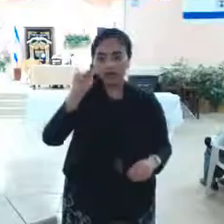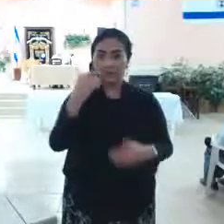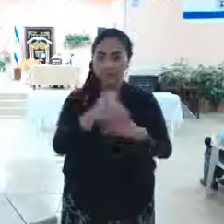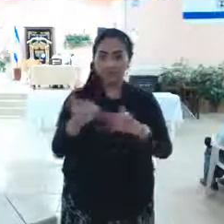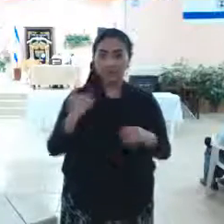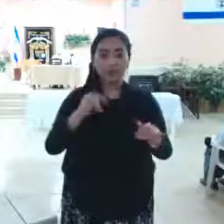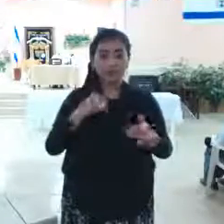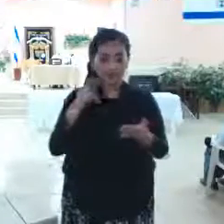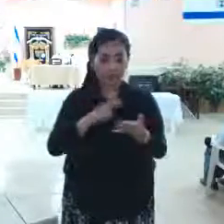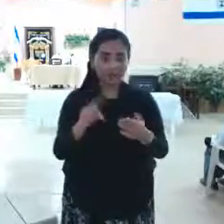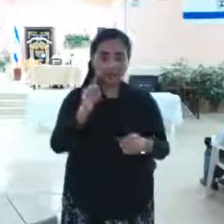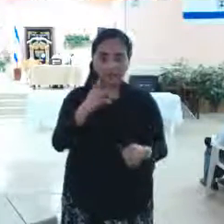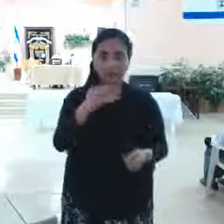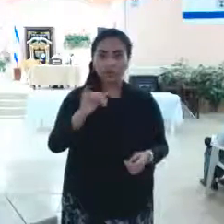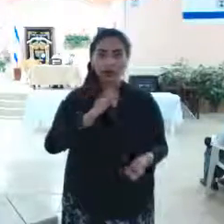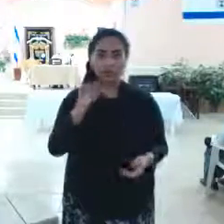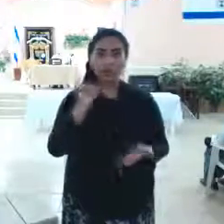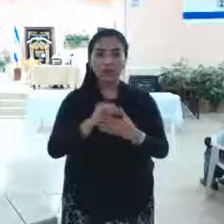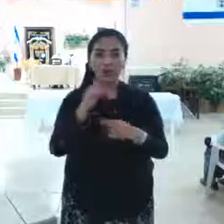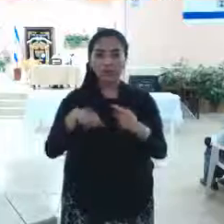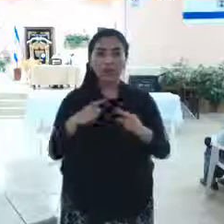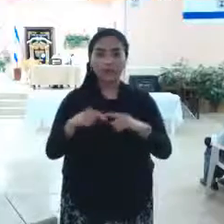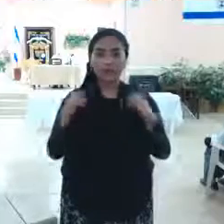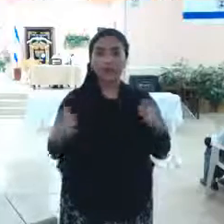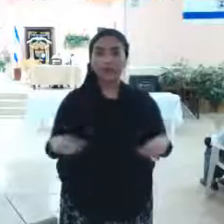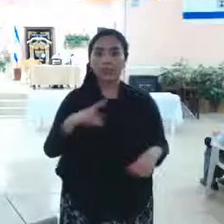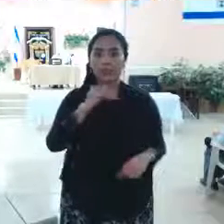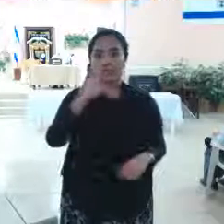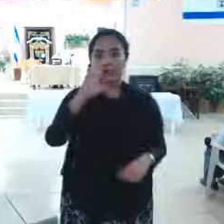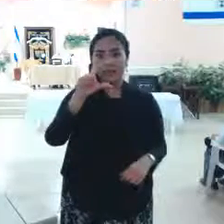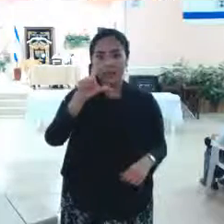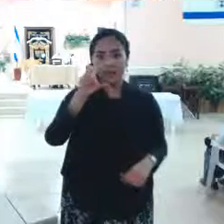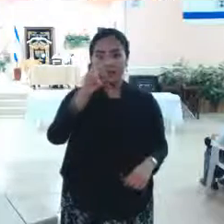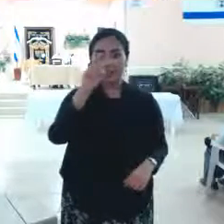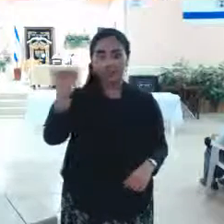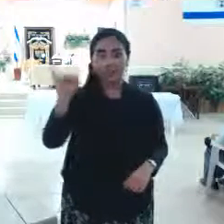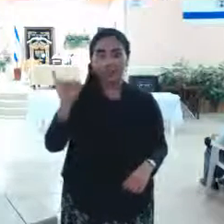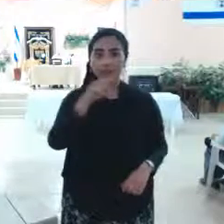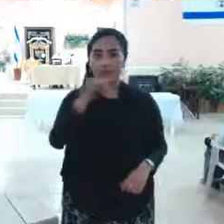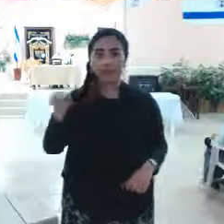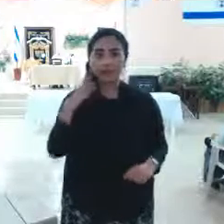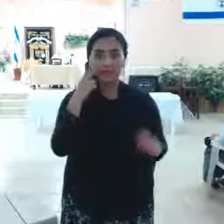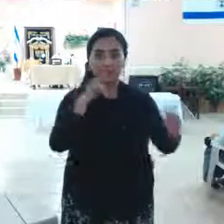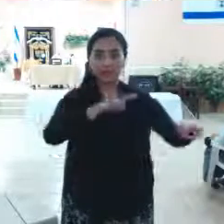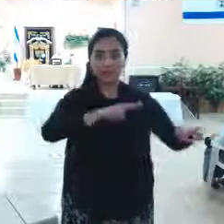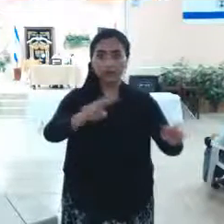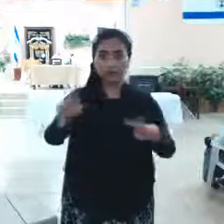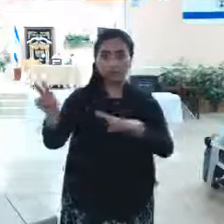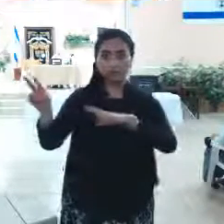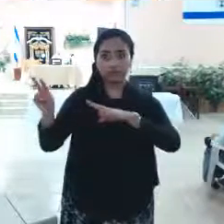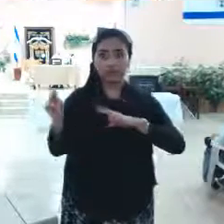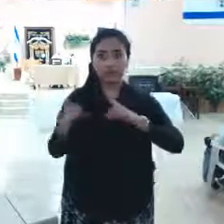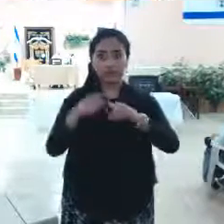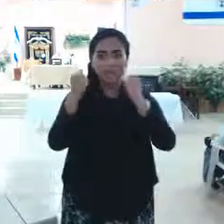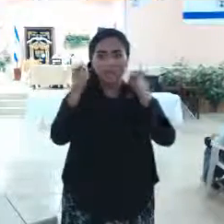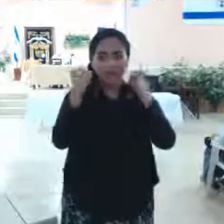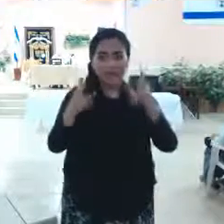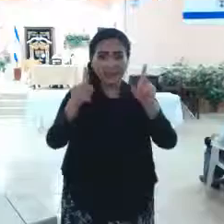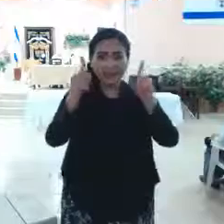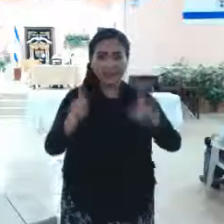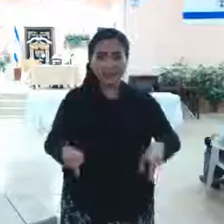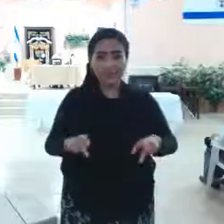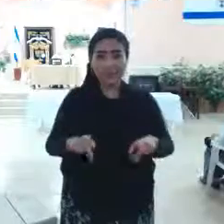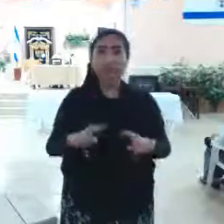Now, here we also read, you and I, that when the Kohanim and the Levites, they saw the dedication of